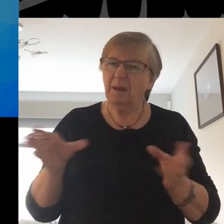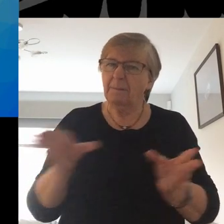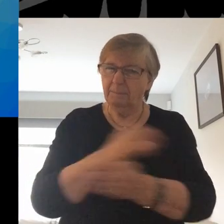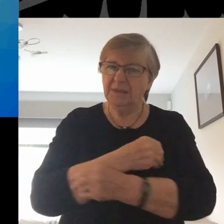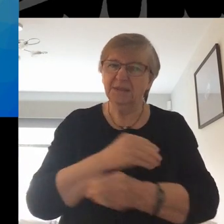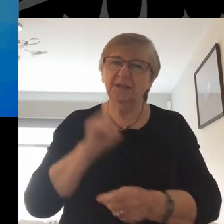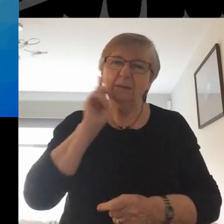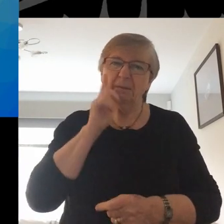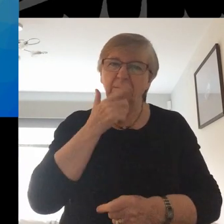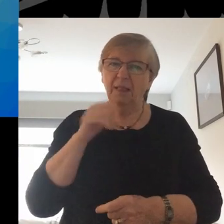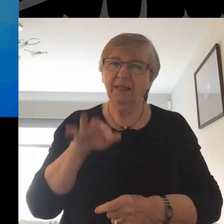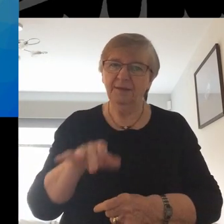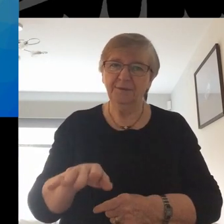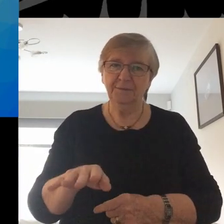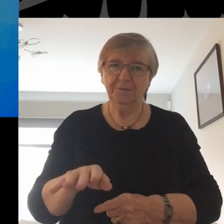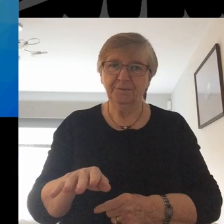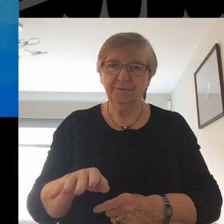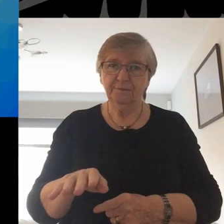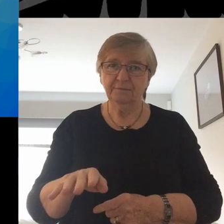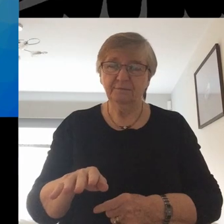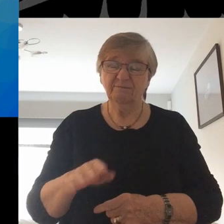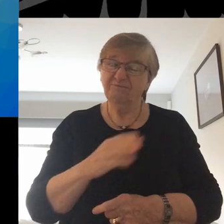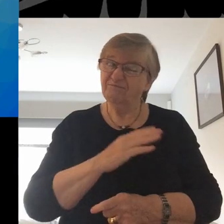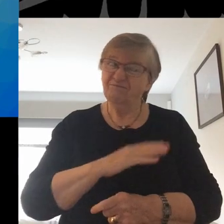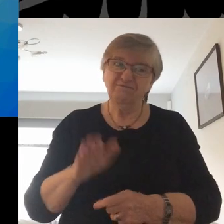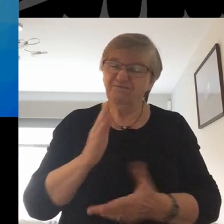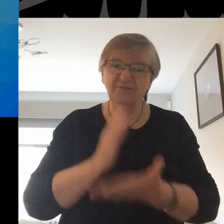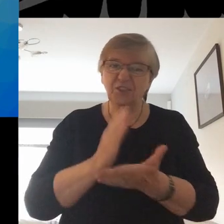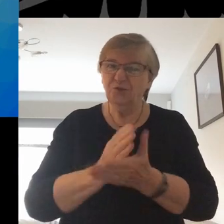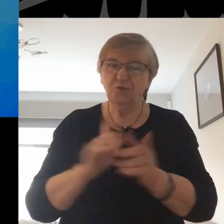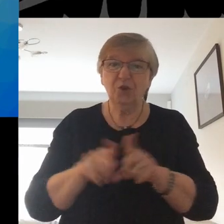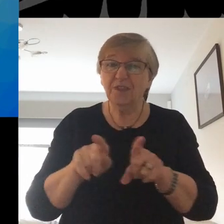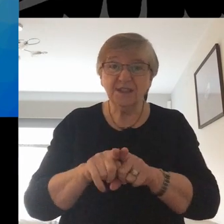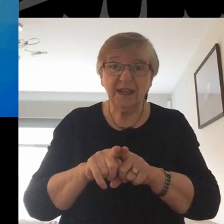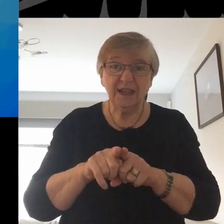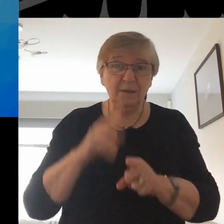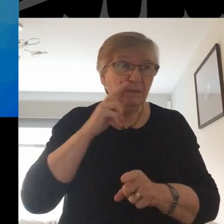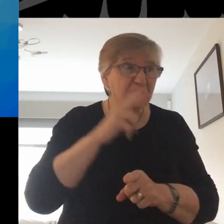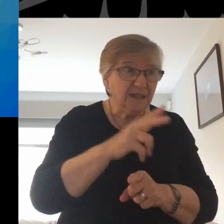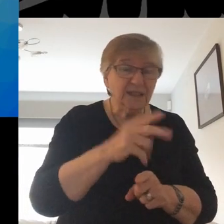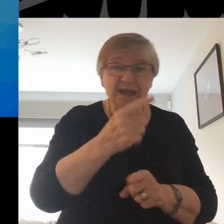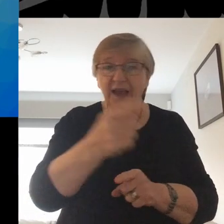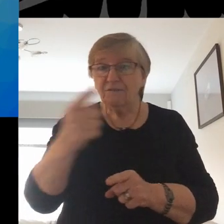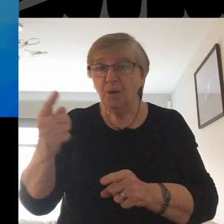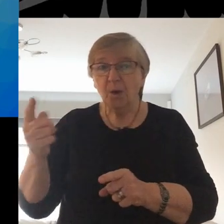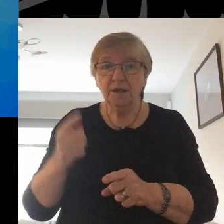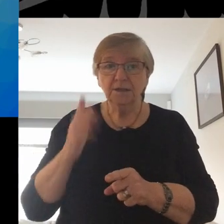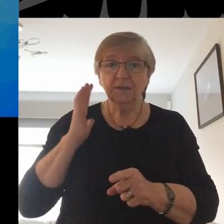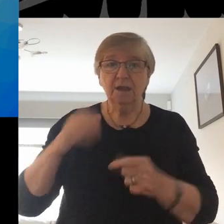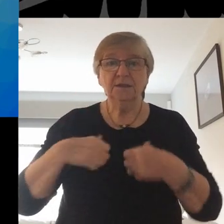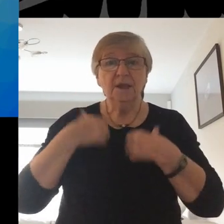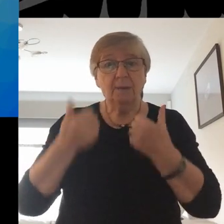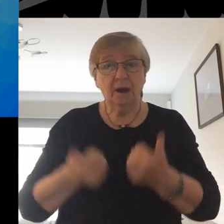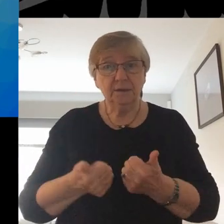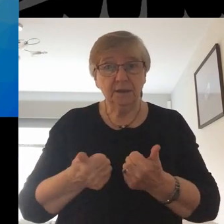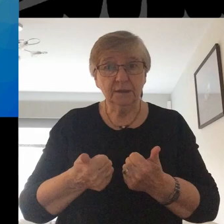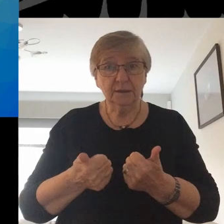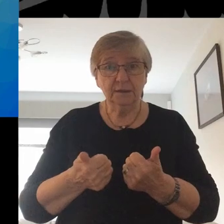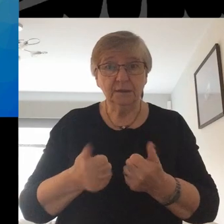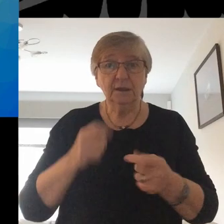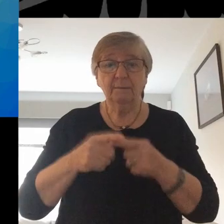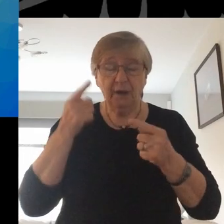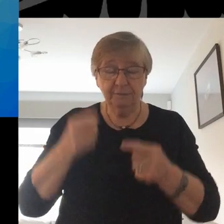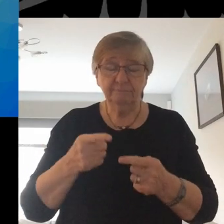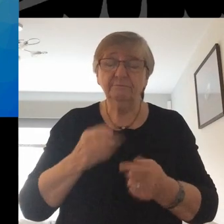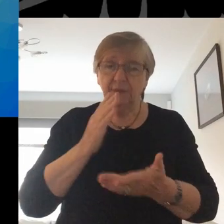congregation. It's not quite the same as not seeing everybody in the Sunday morning, but hopefully that will